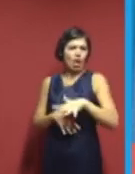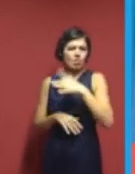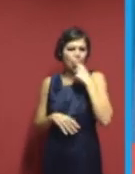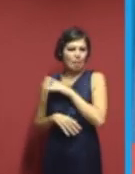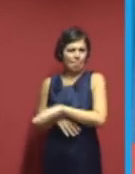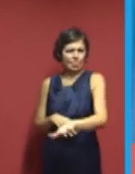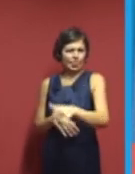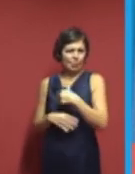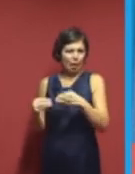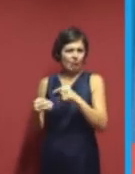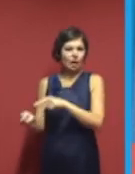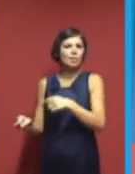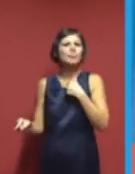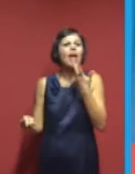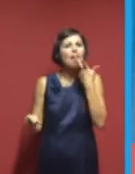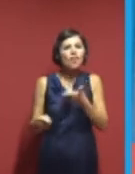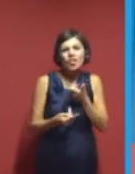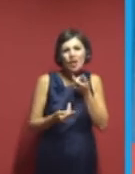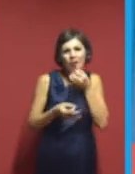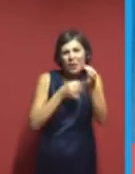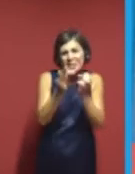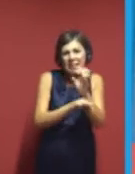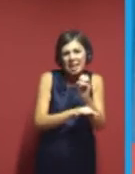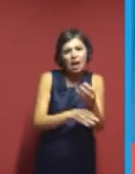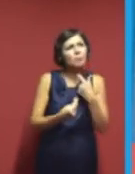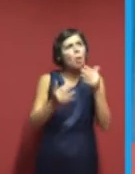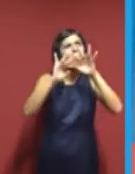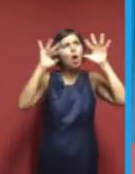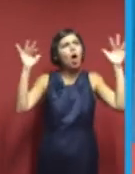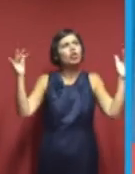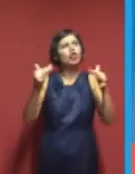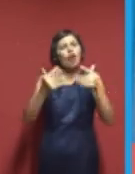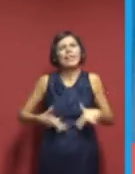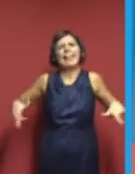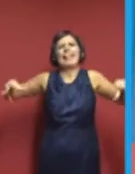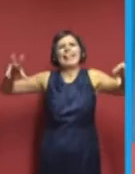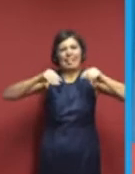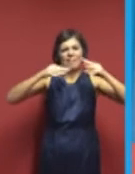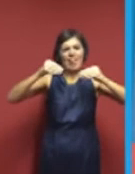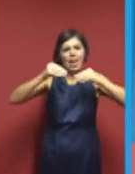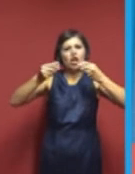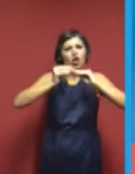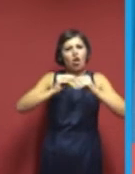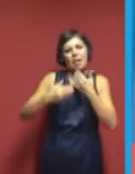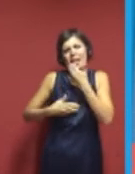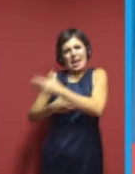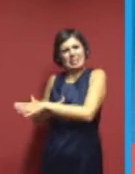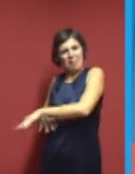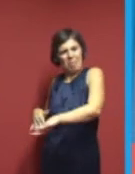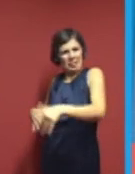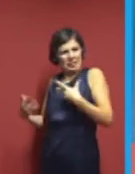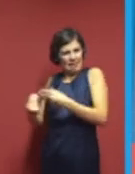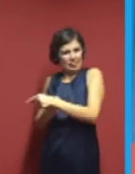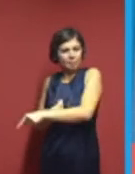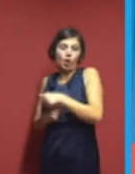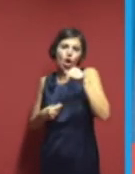how we're working on doing that. So today in the world, there exists a lot of different problems. At the Singularity